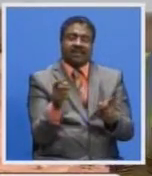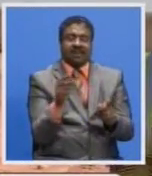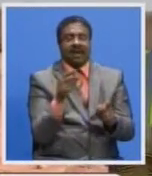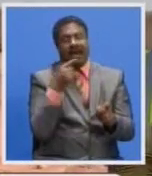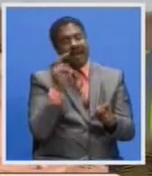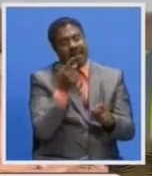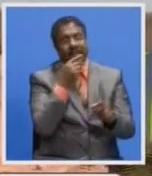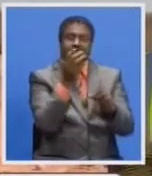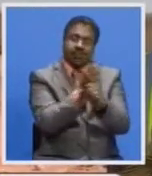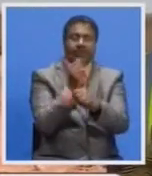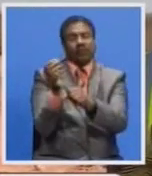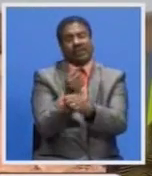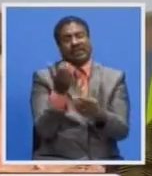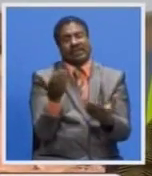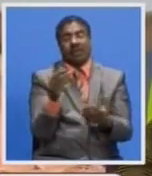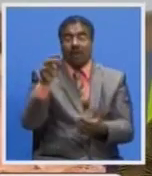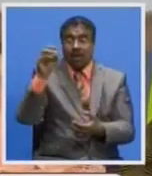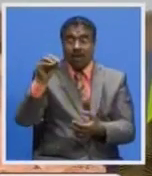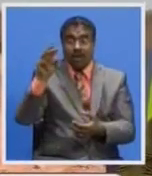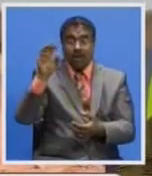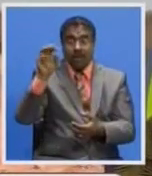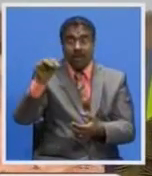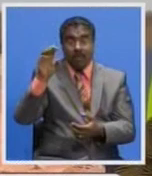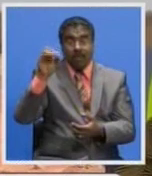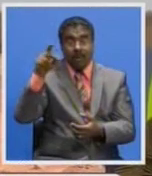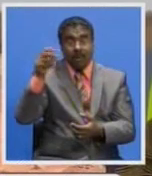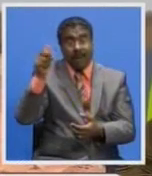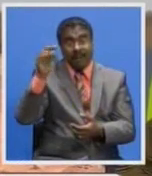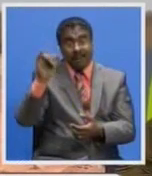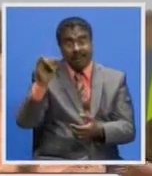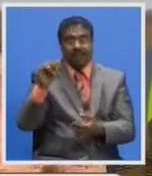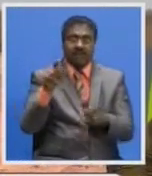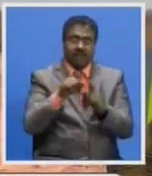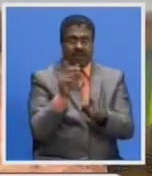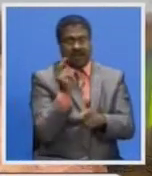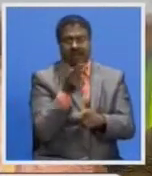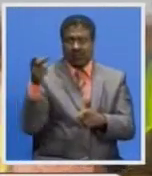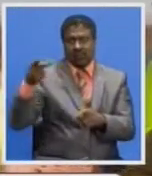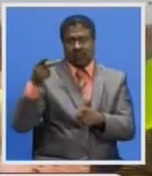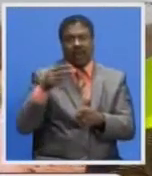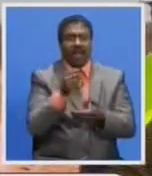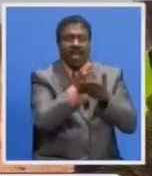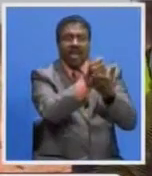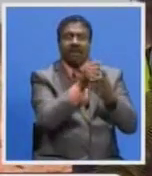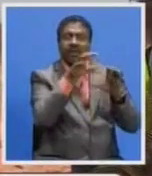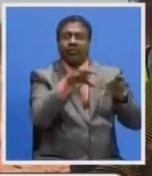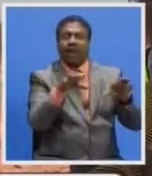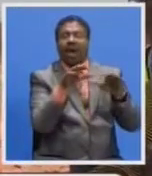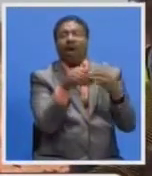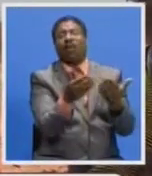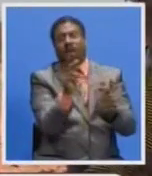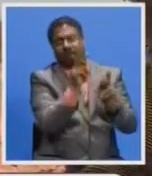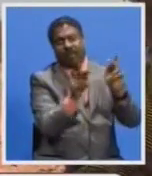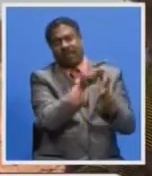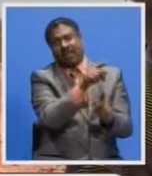So Mopani and ourselves, we should sit down. Then we look at how best we can engage our people there. They should have been engaged so that they